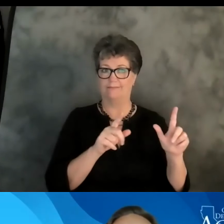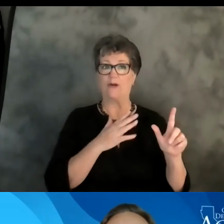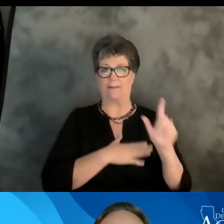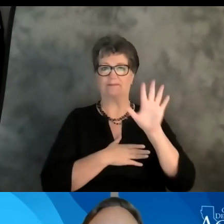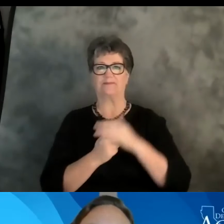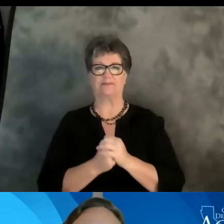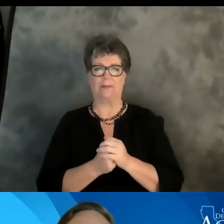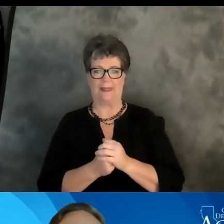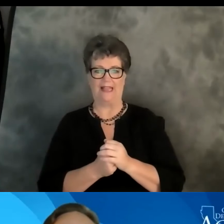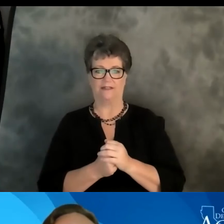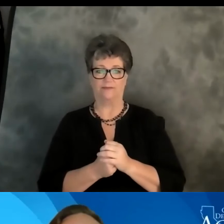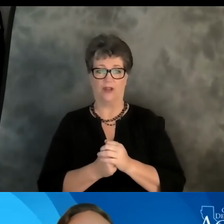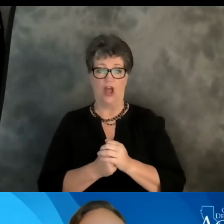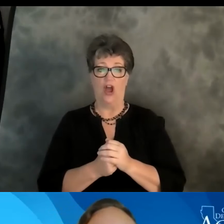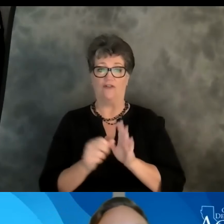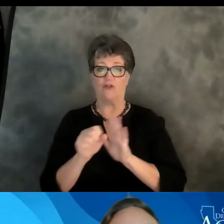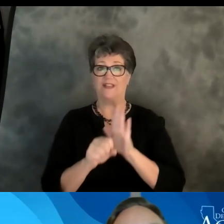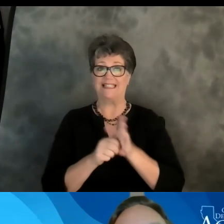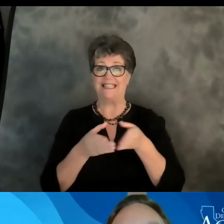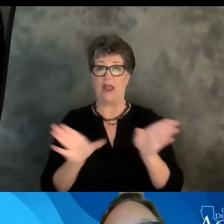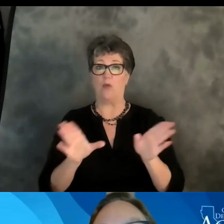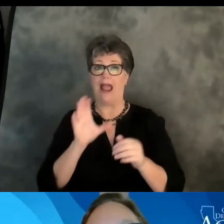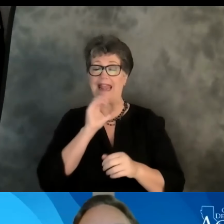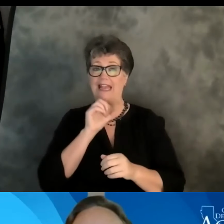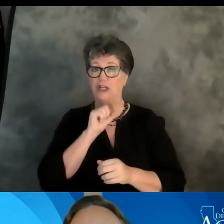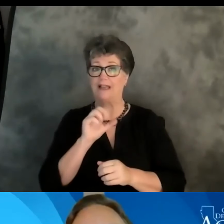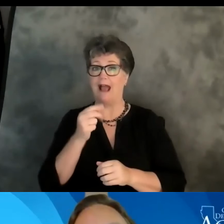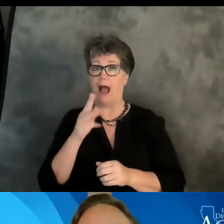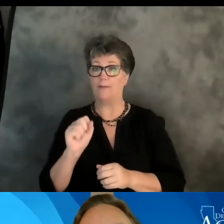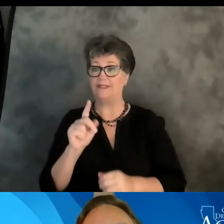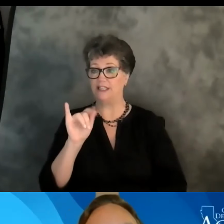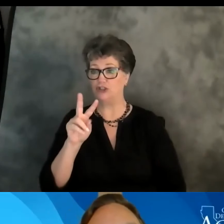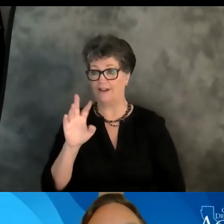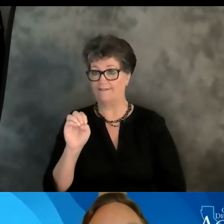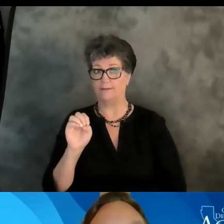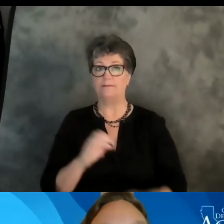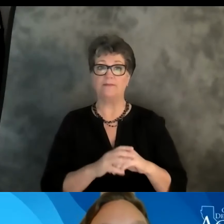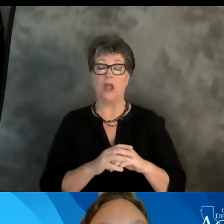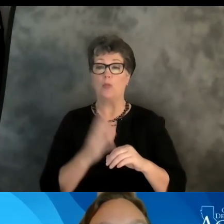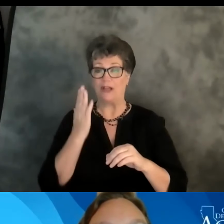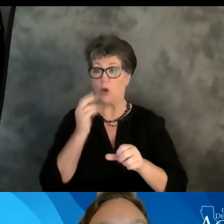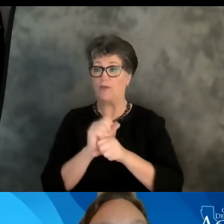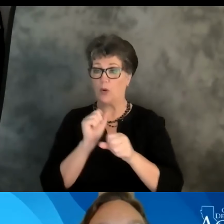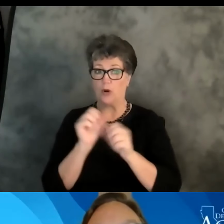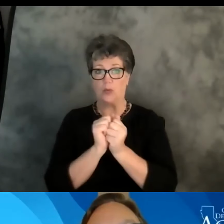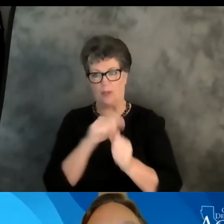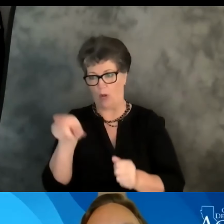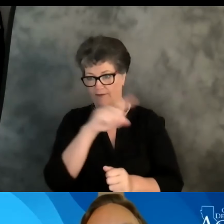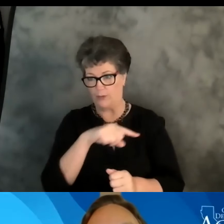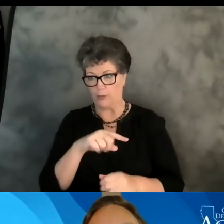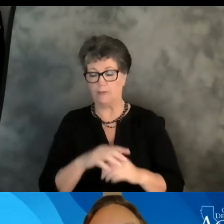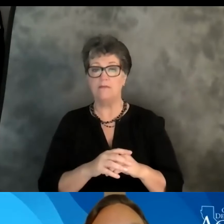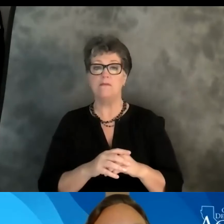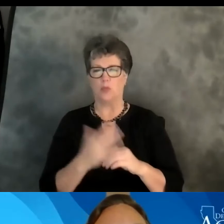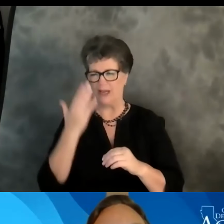right, so for the Statewide Aging Hubs Initiative, we know from our work with all of you that